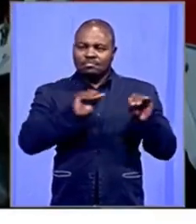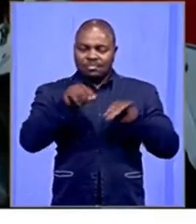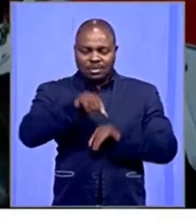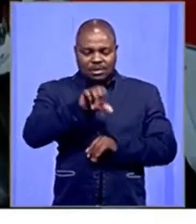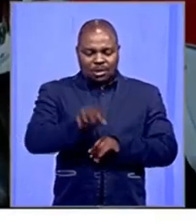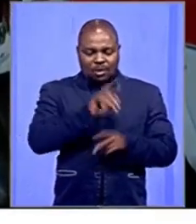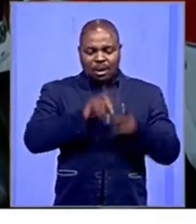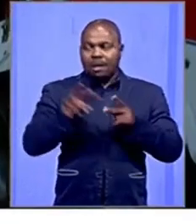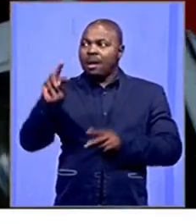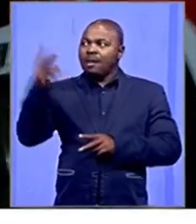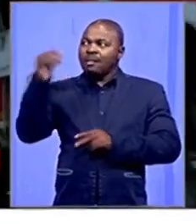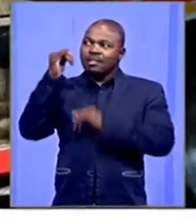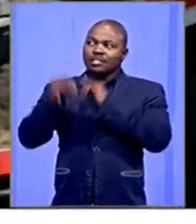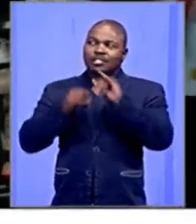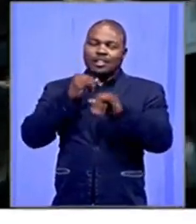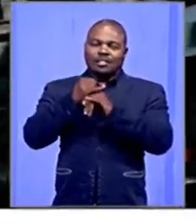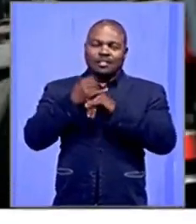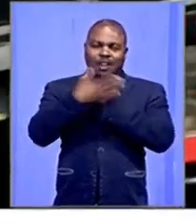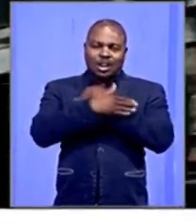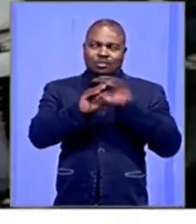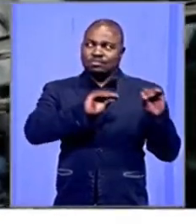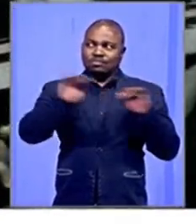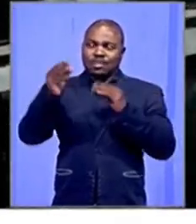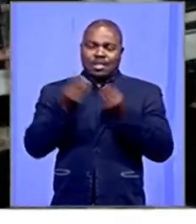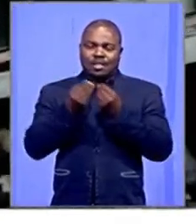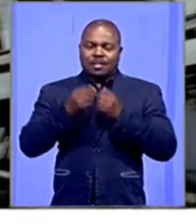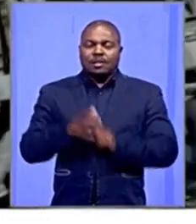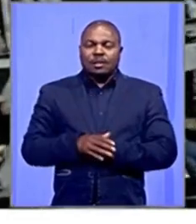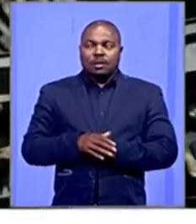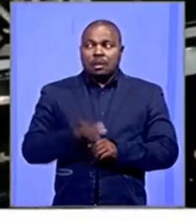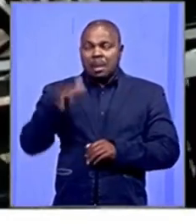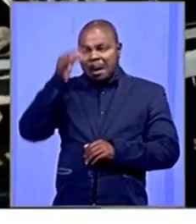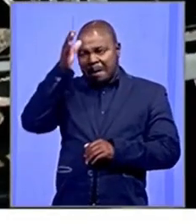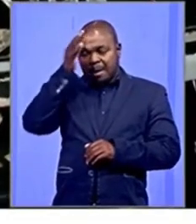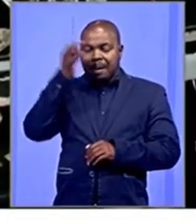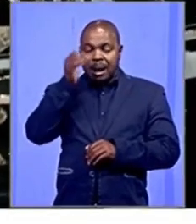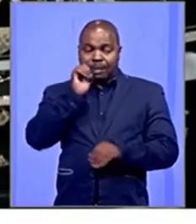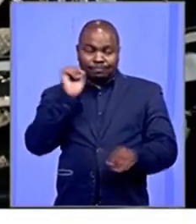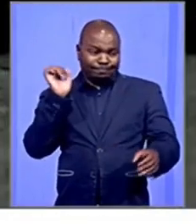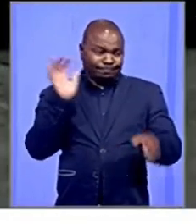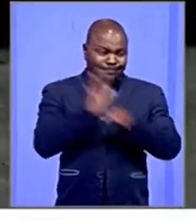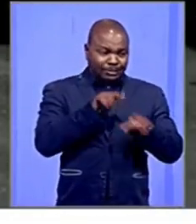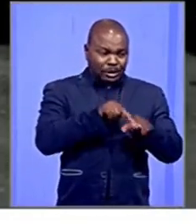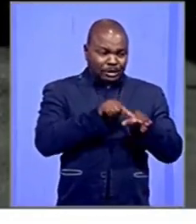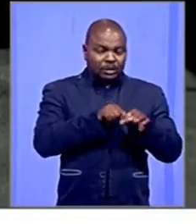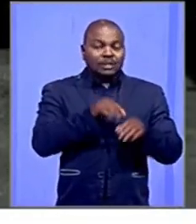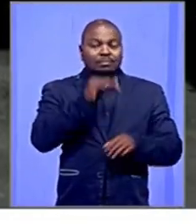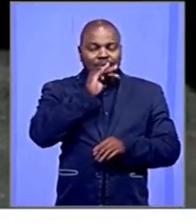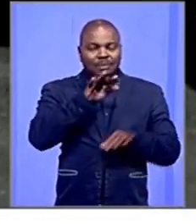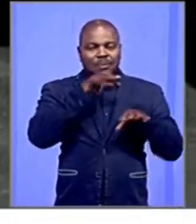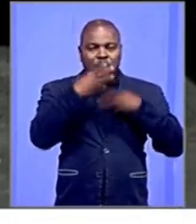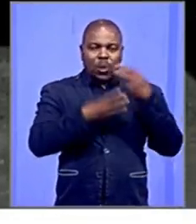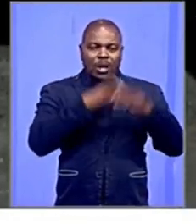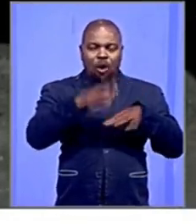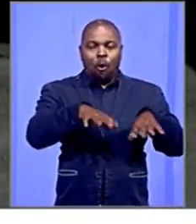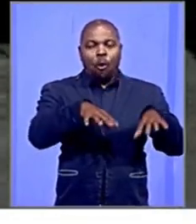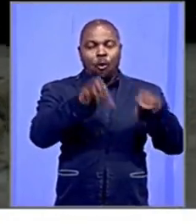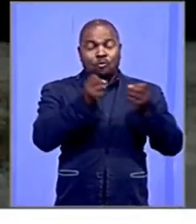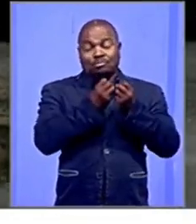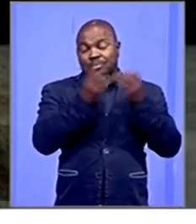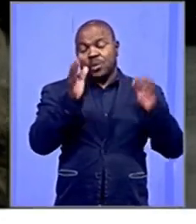le ho leba mebarekeng ya matjhaba. Ditsebi dire ditlhaselo tsena di tlo baka hore basebetsi ba lahlehelwe ke mesebetsi ka